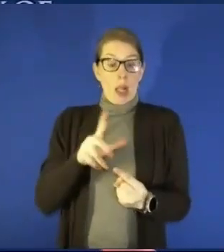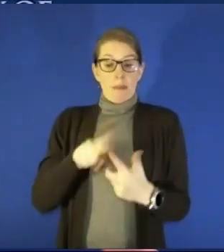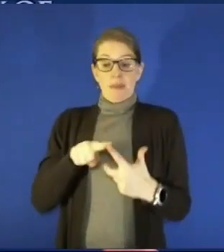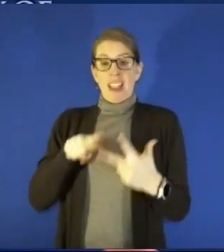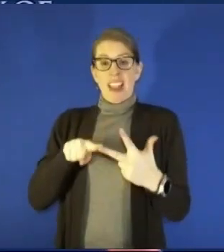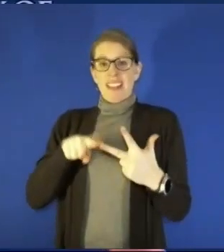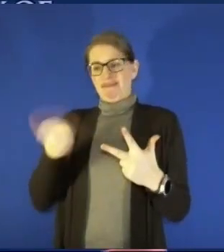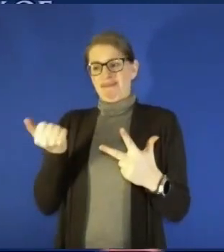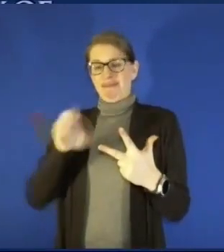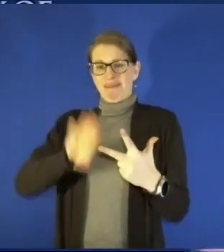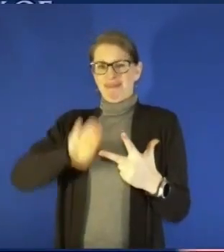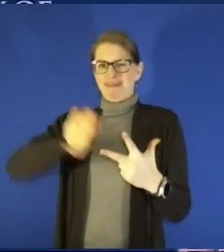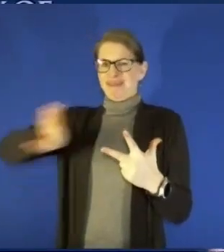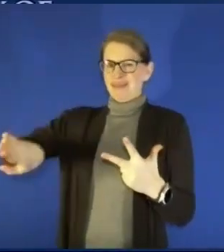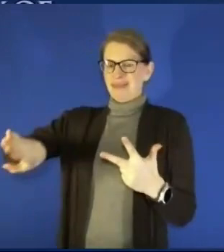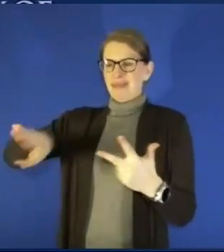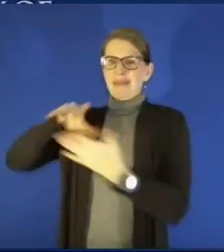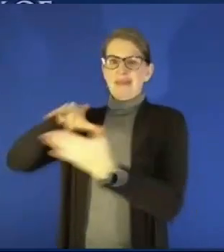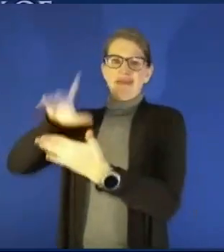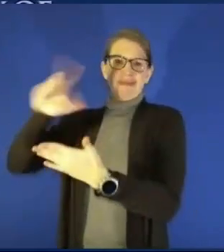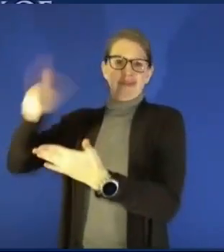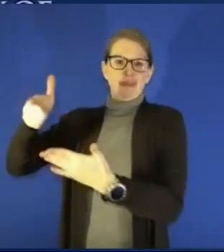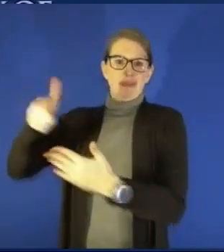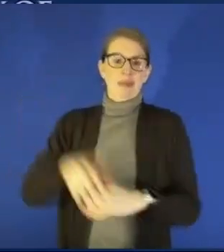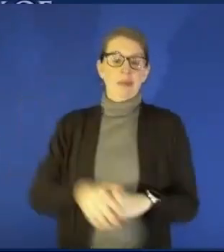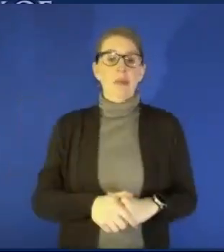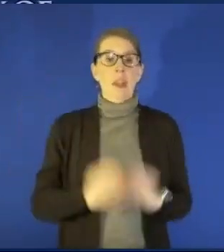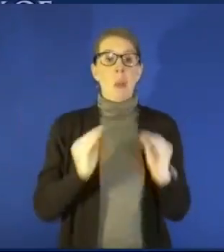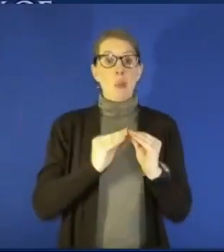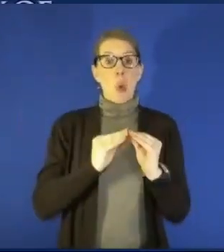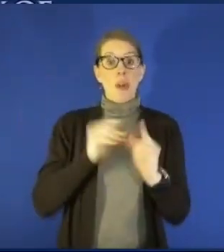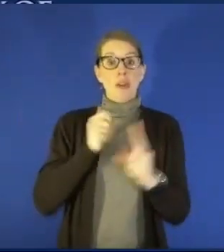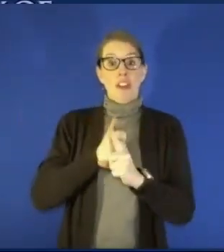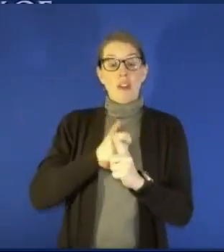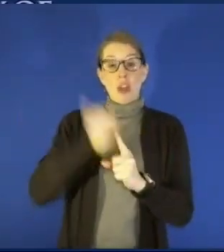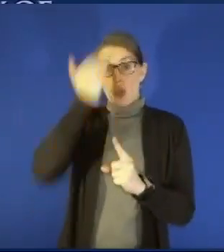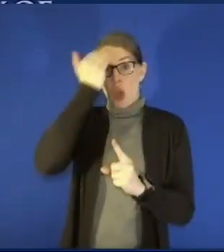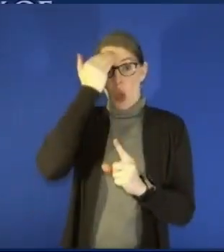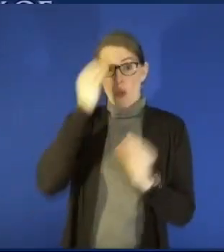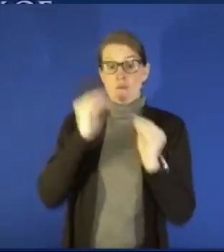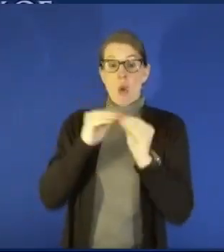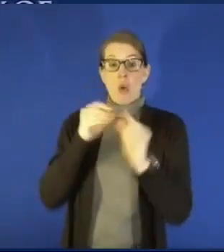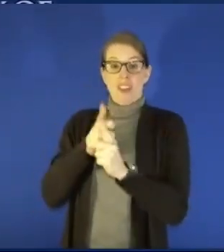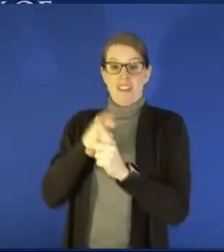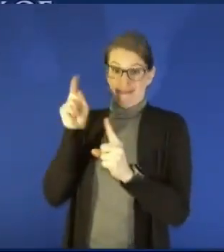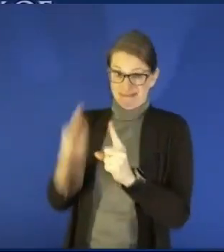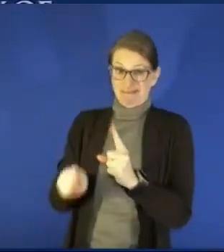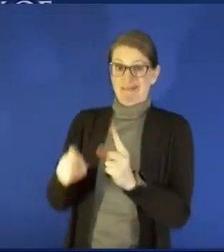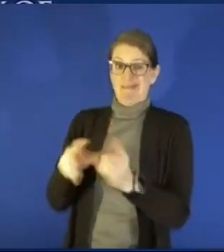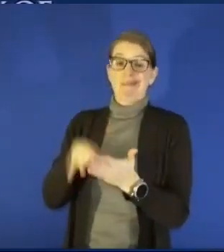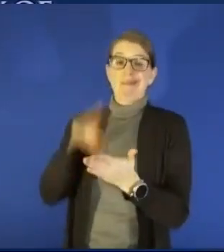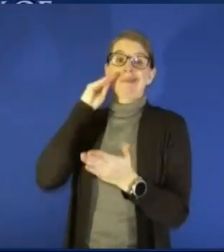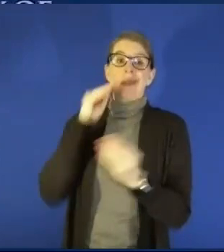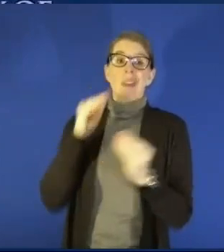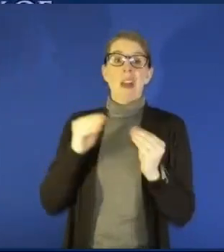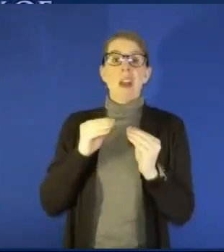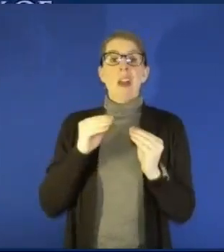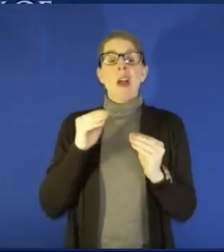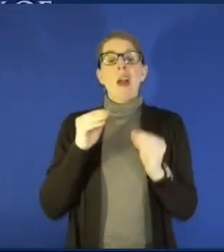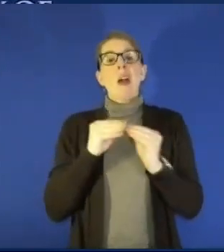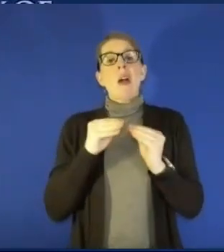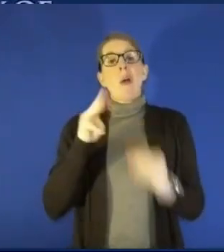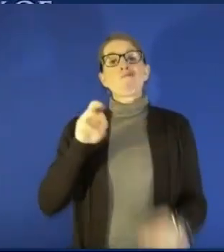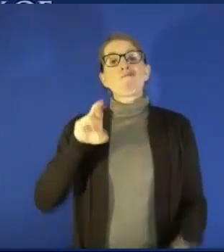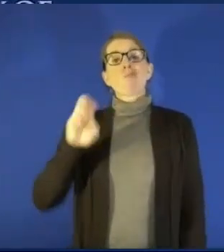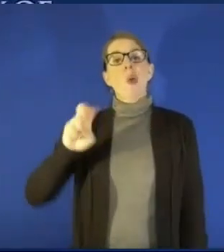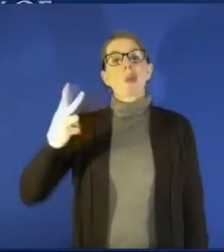look at for another day? So the more you know, the more you have to learn. It's more squared. It's not a bad thing. It's a good thing. Good challenge